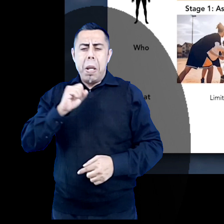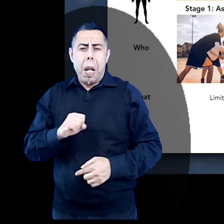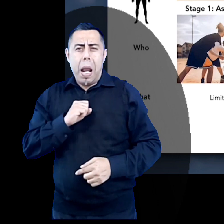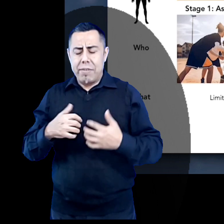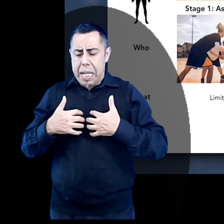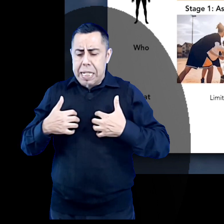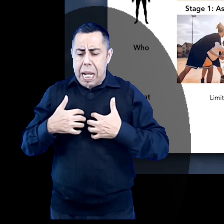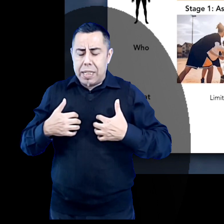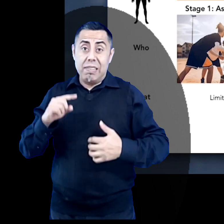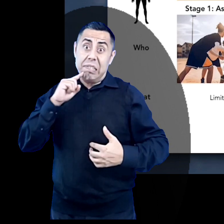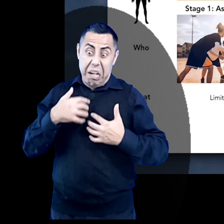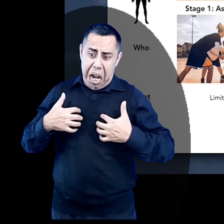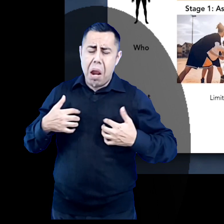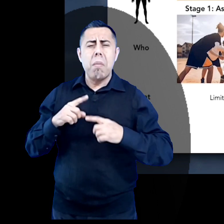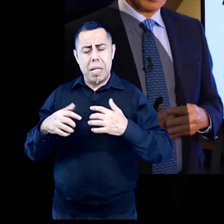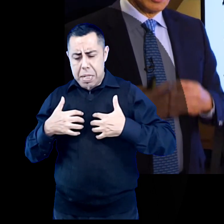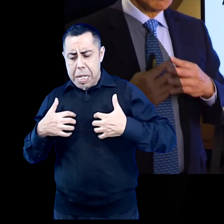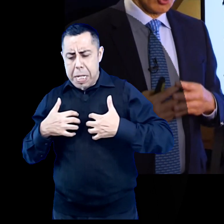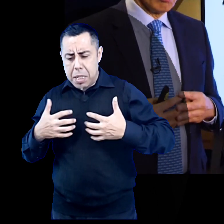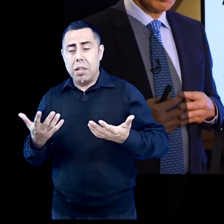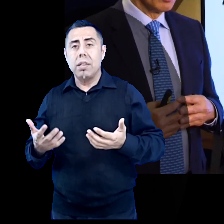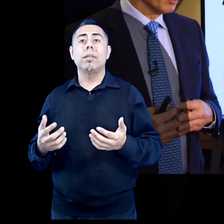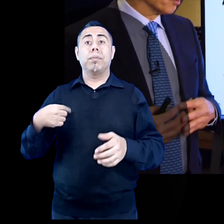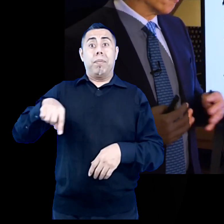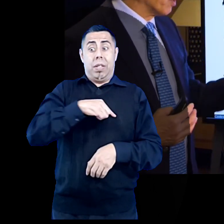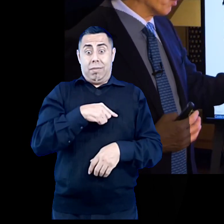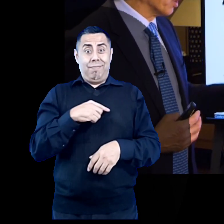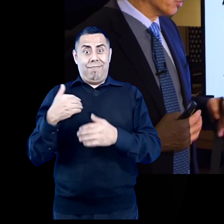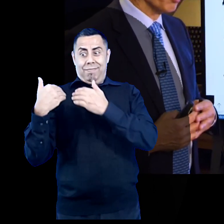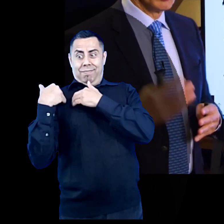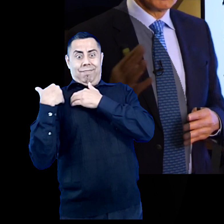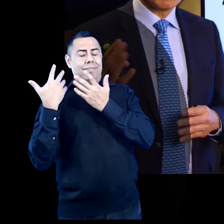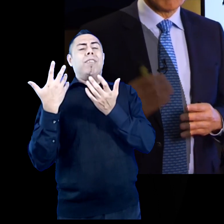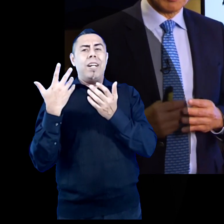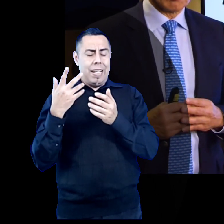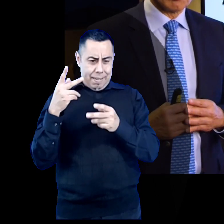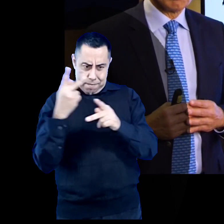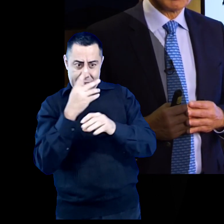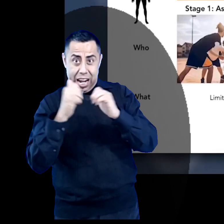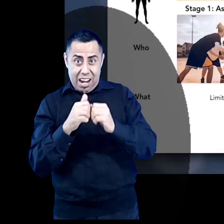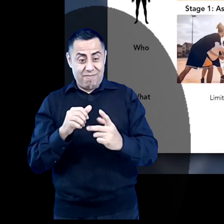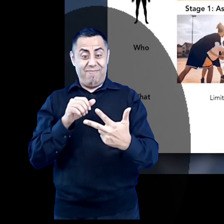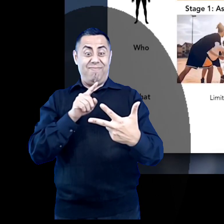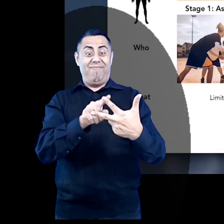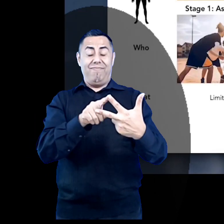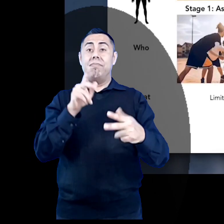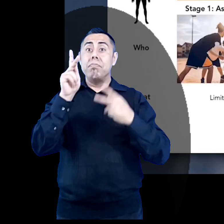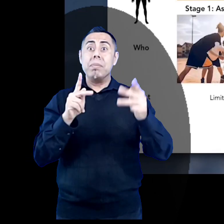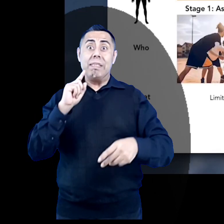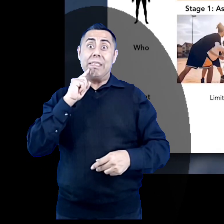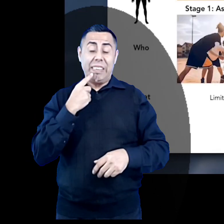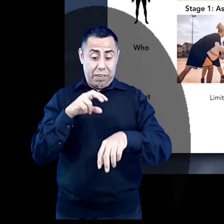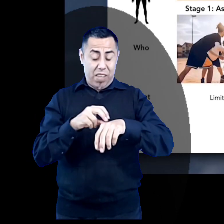breath, and are what we call mild. And our job is to find ways to reduce their viral load so that they don't